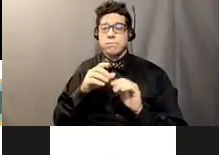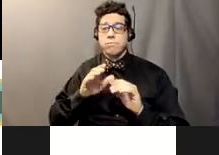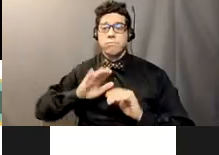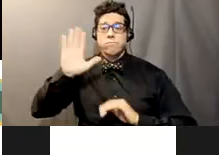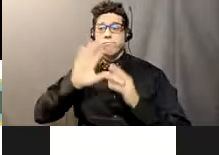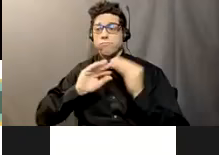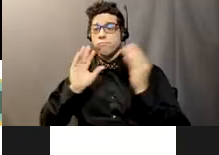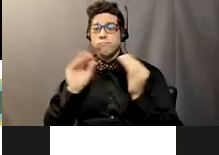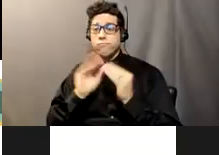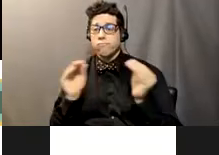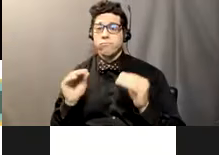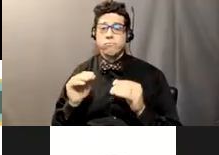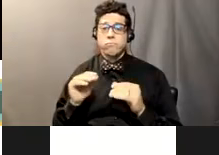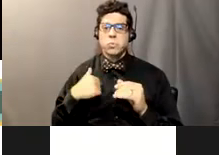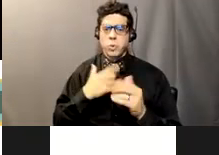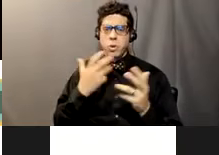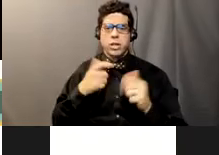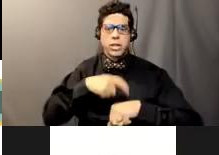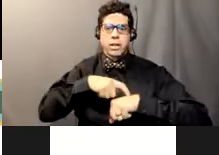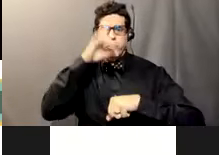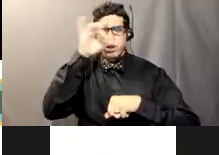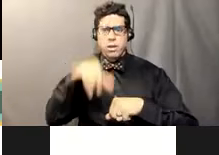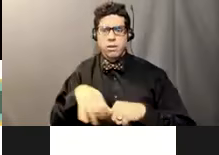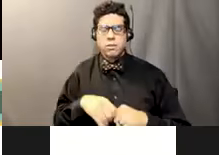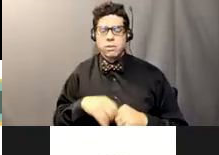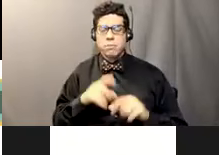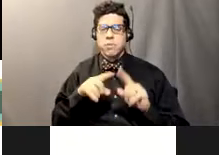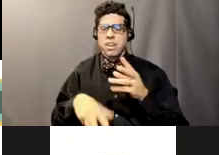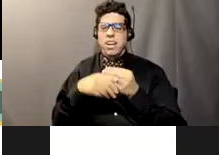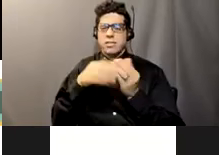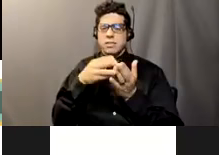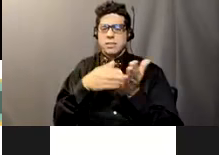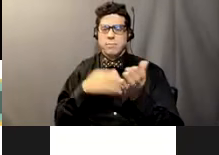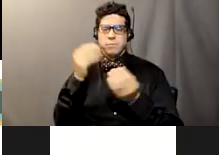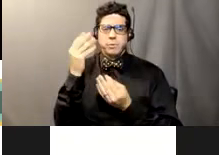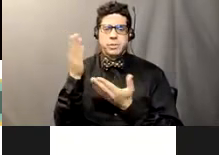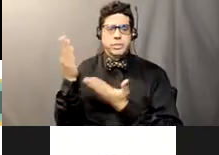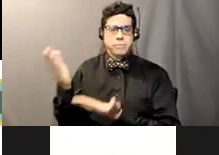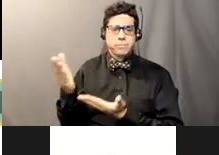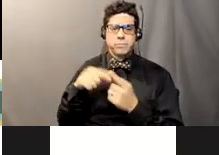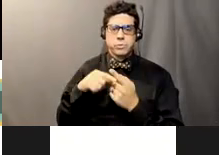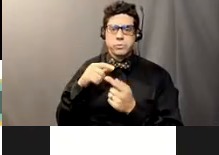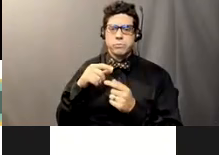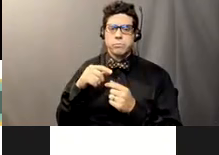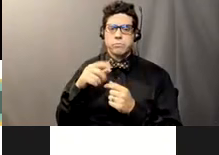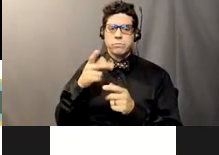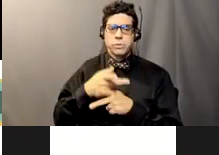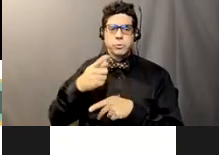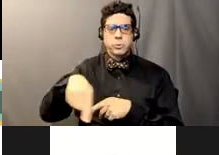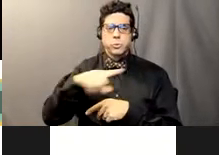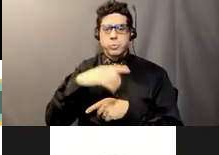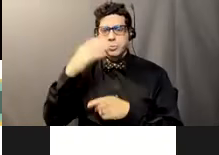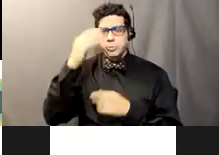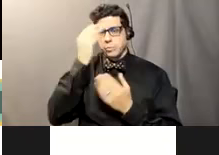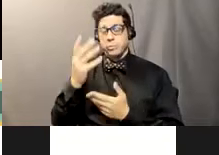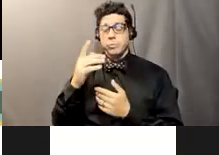question. We want to have time for that, but I'll just add some of this information up here to keep you in the know, as our next quarterly meeting will